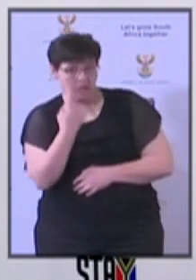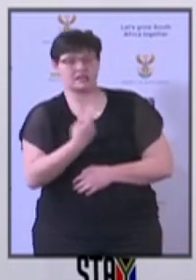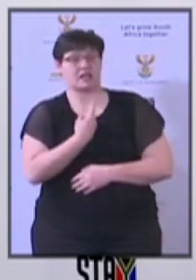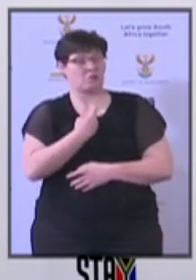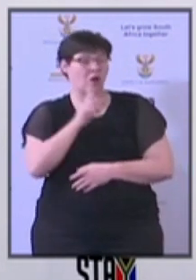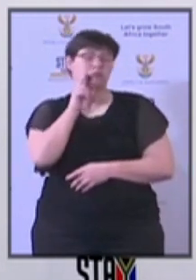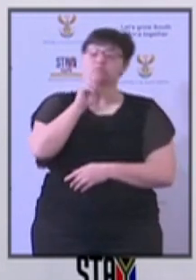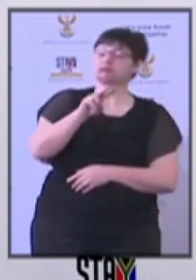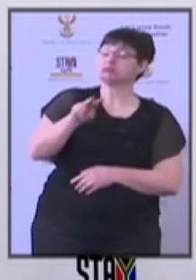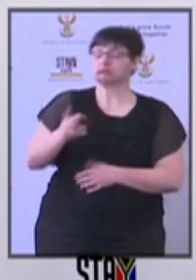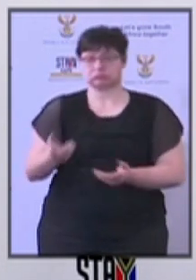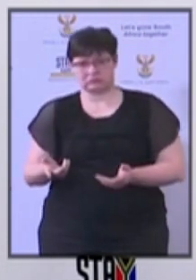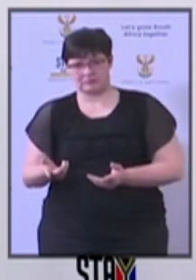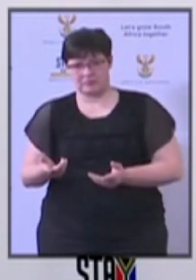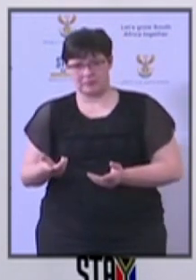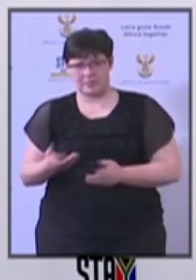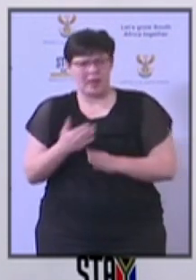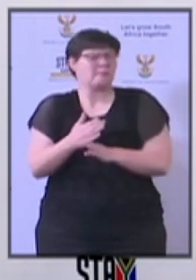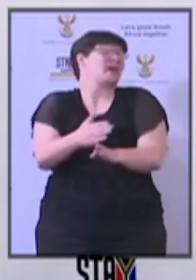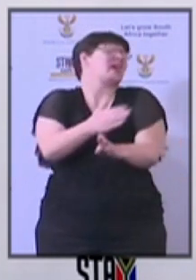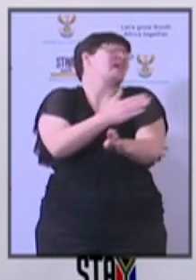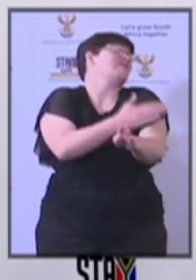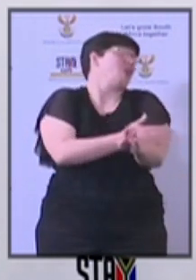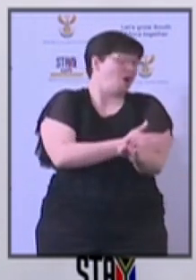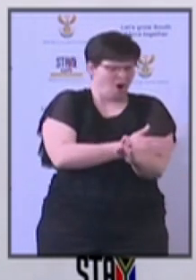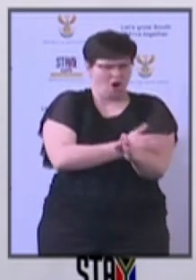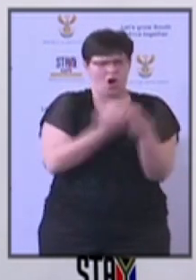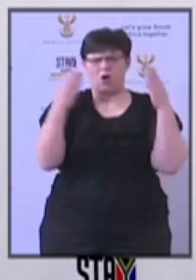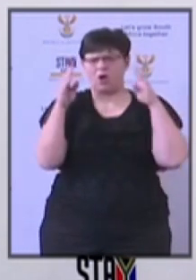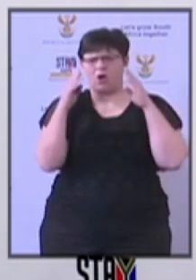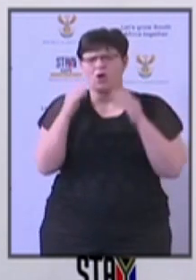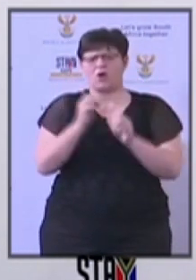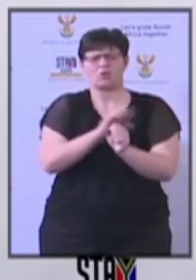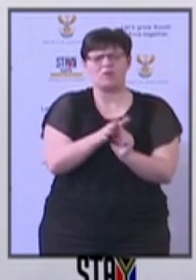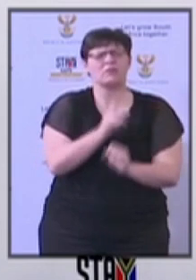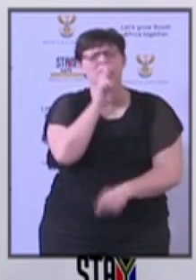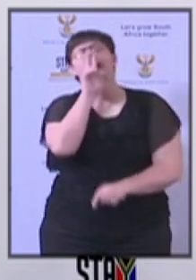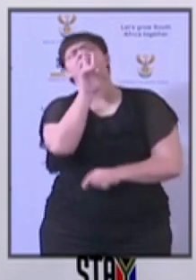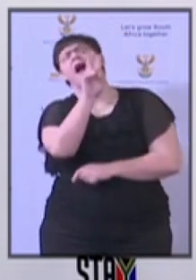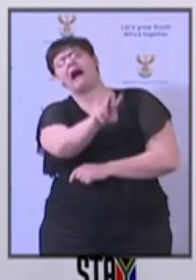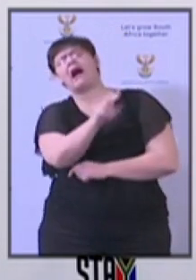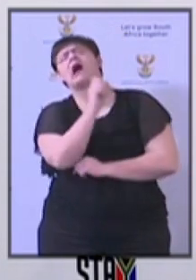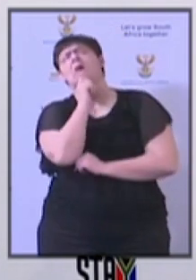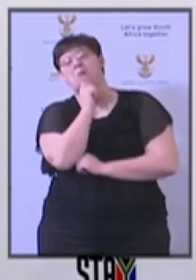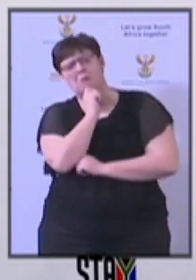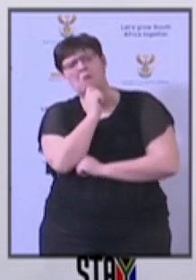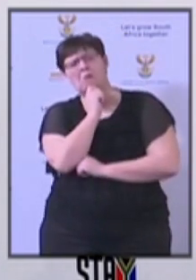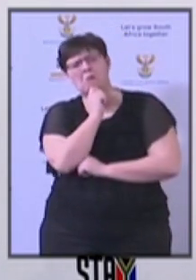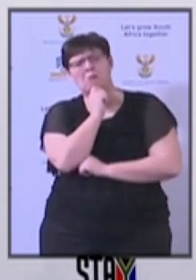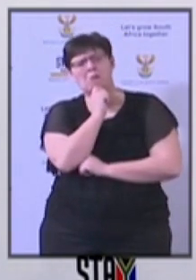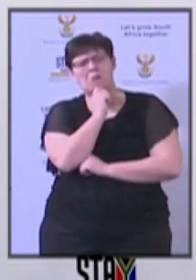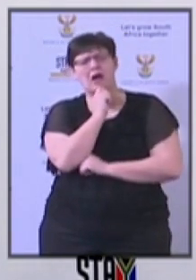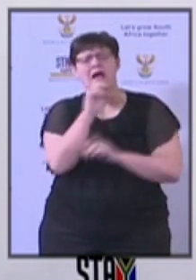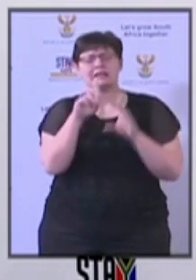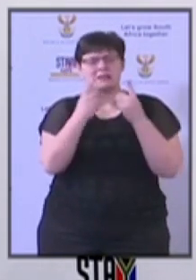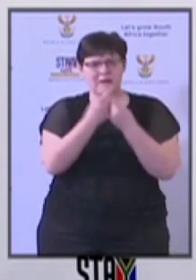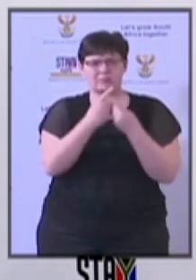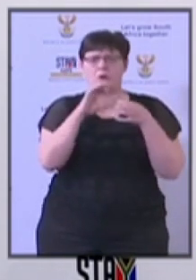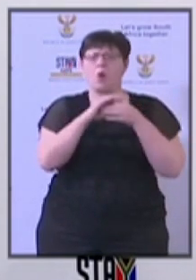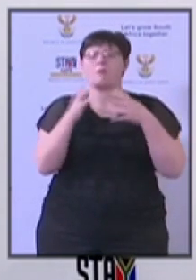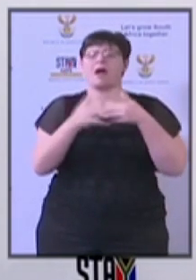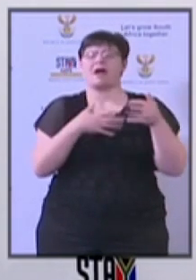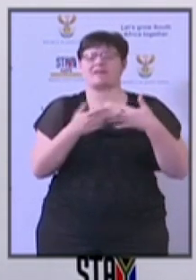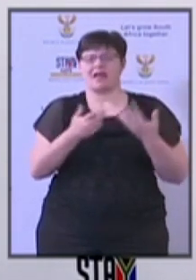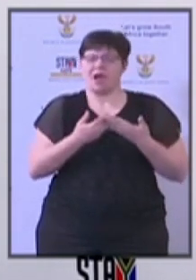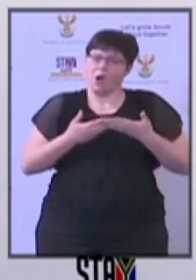I went there. Long before COVID, I visited the Maseru border post. I saw that the Department of Home Affairs has opened